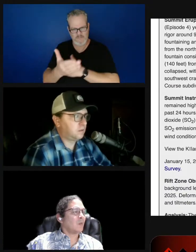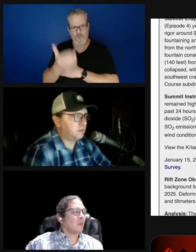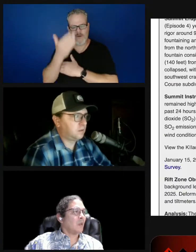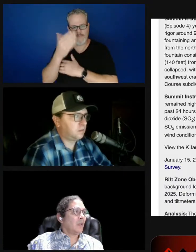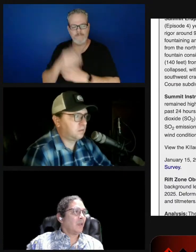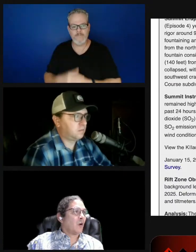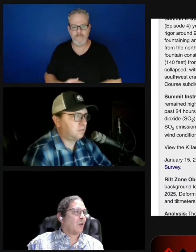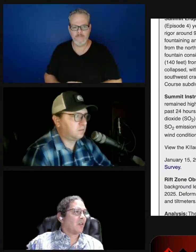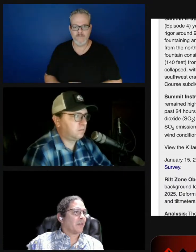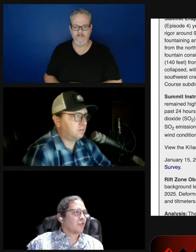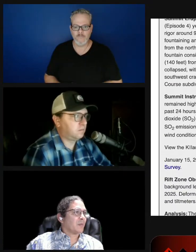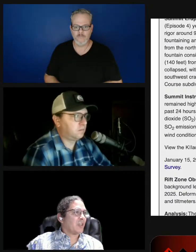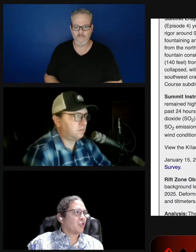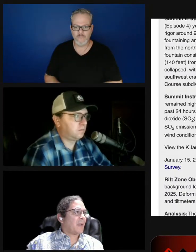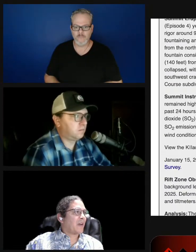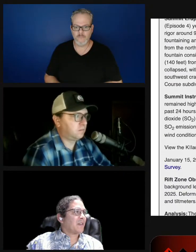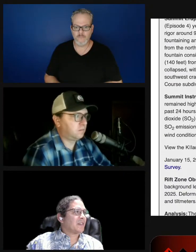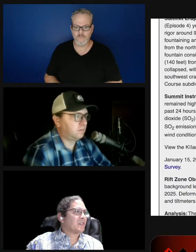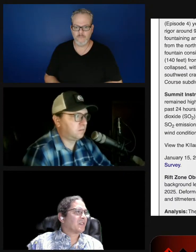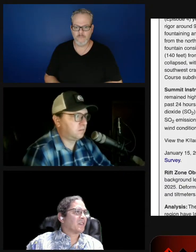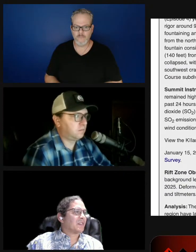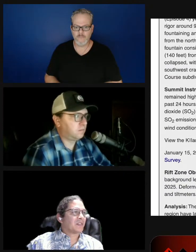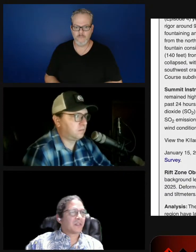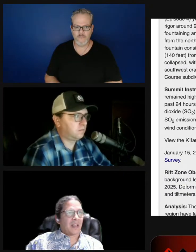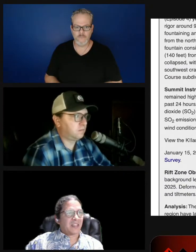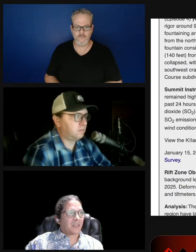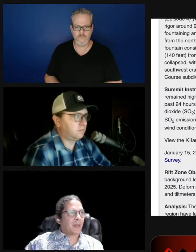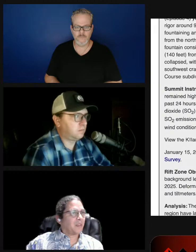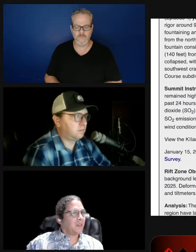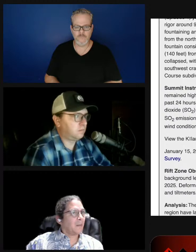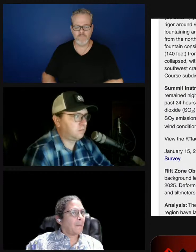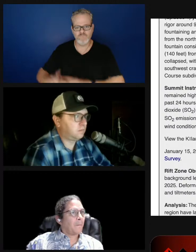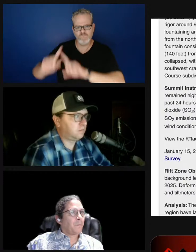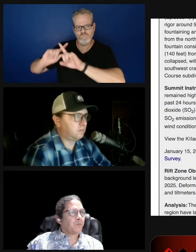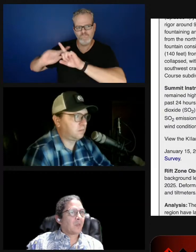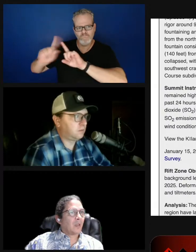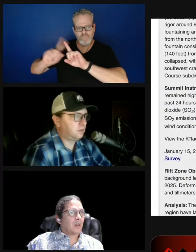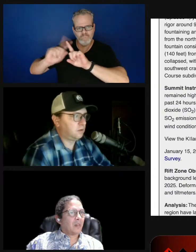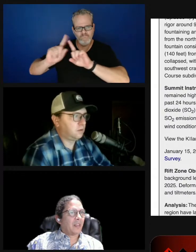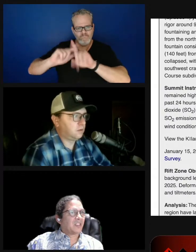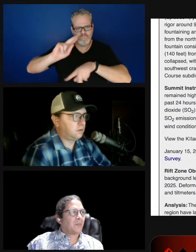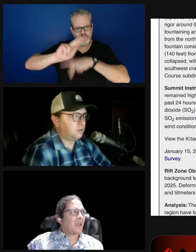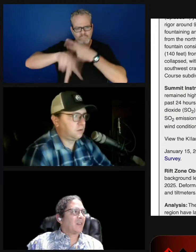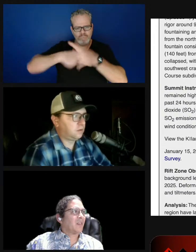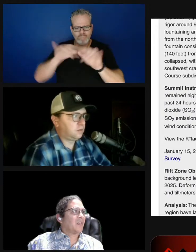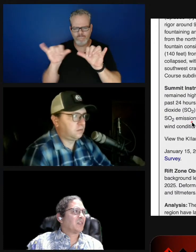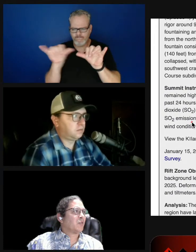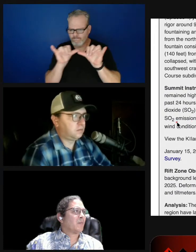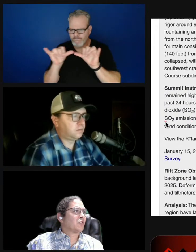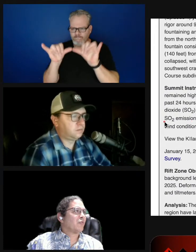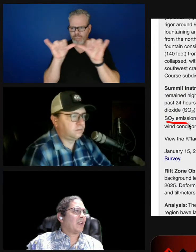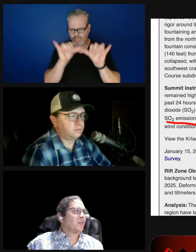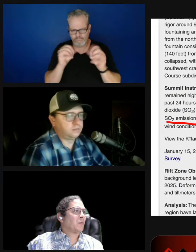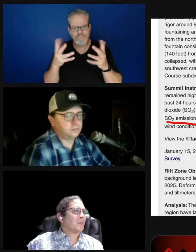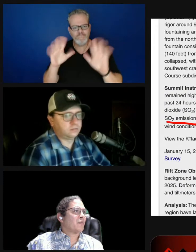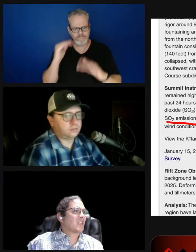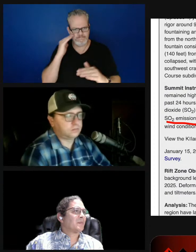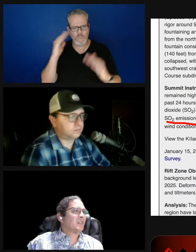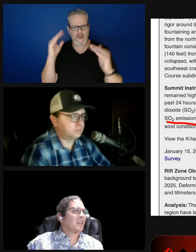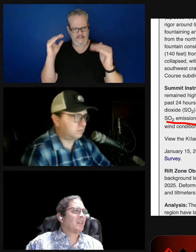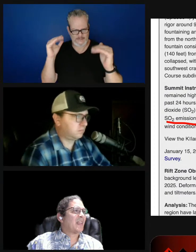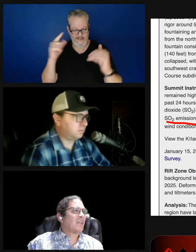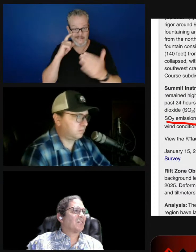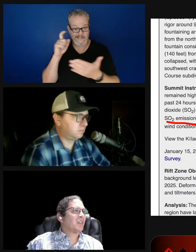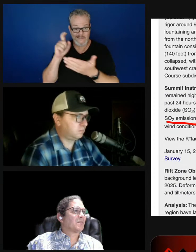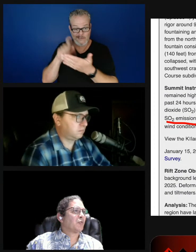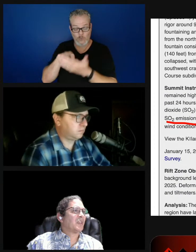All the other instrumentation pattern is as expected. They estimate the SO2 emission rate was